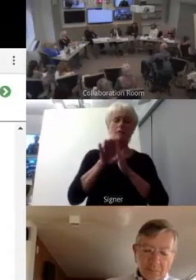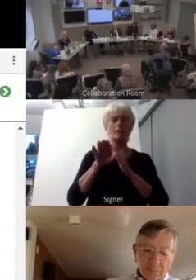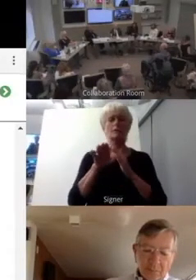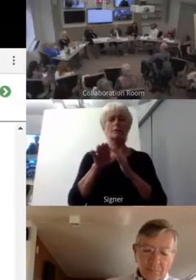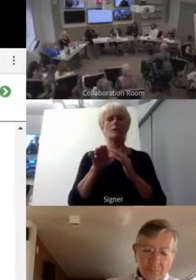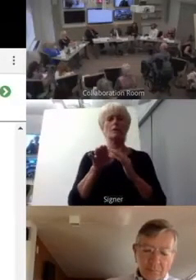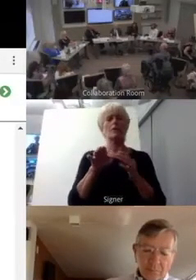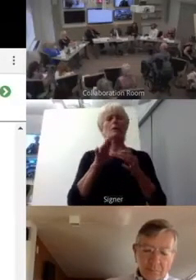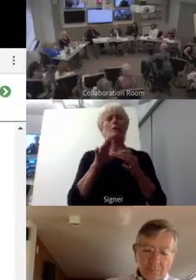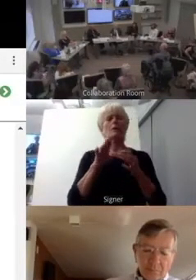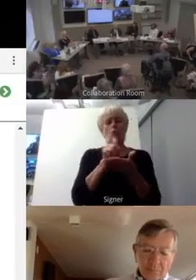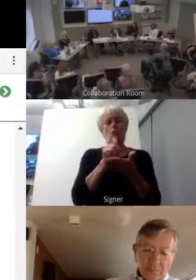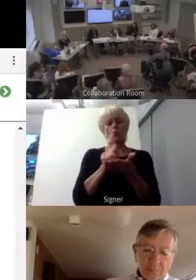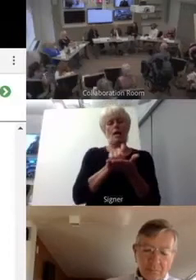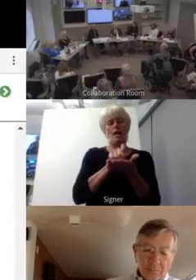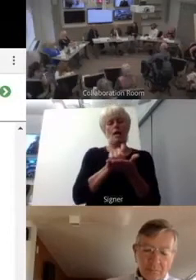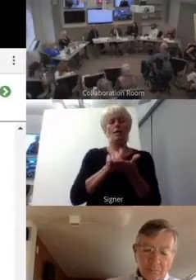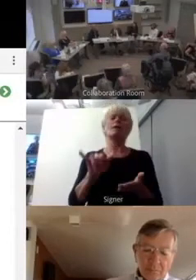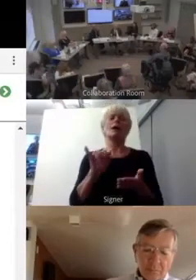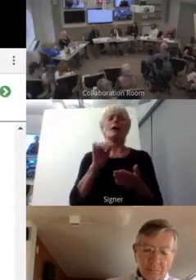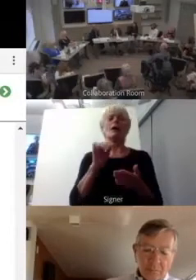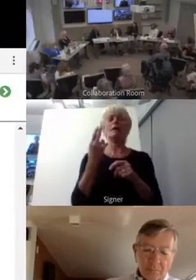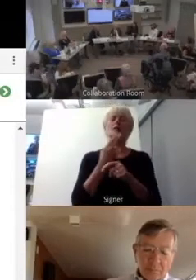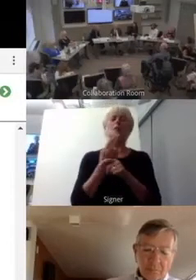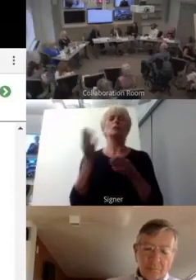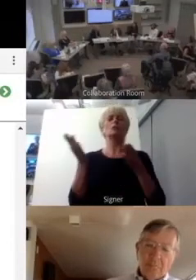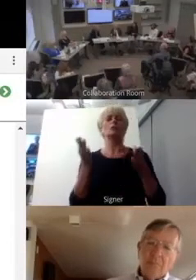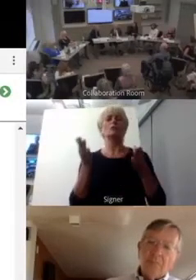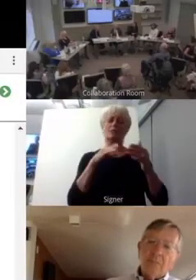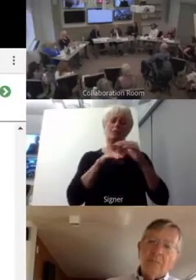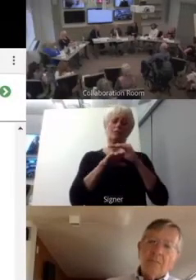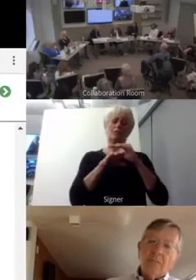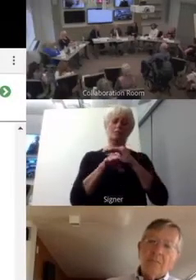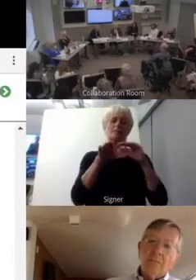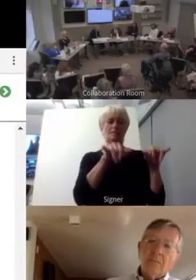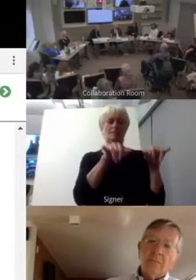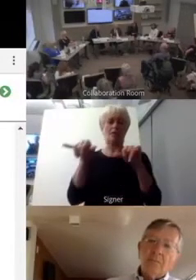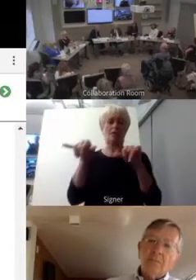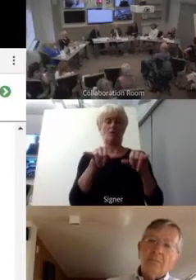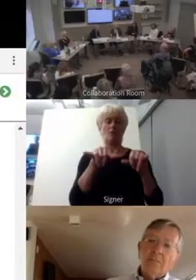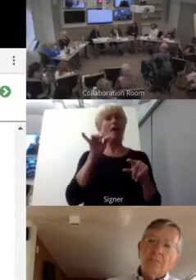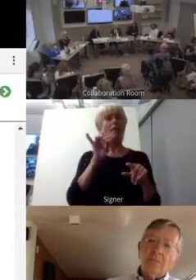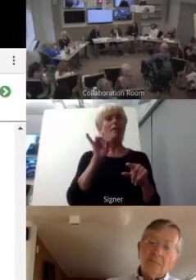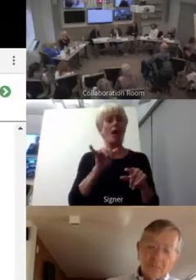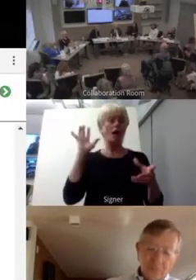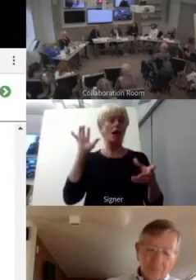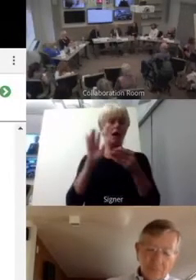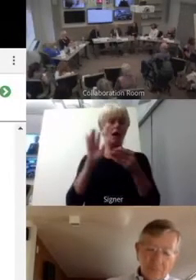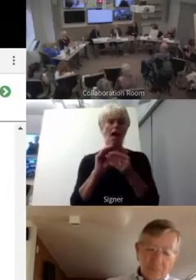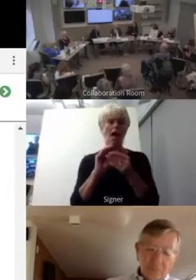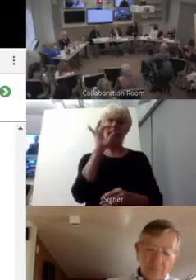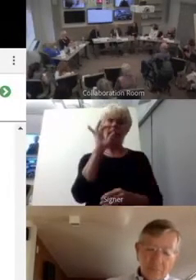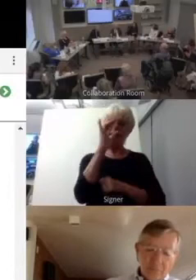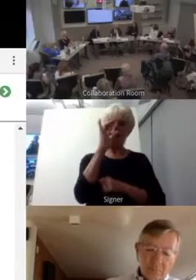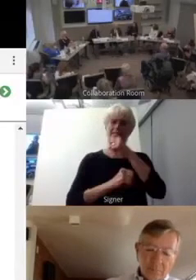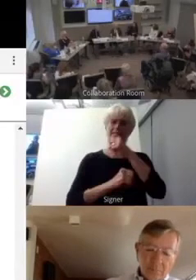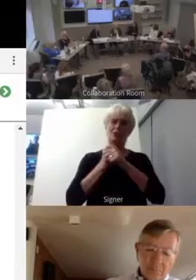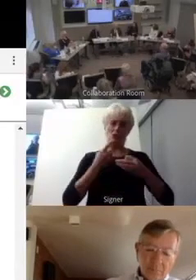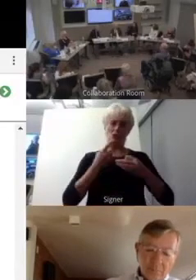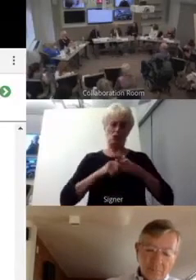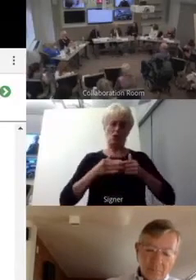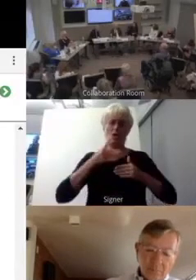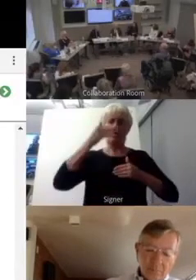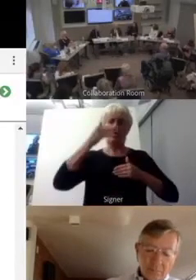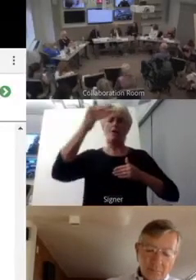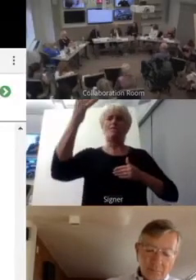service accessibility, and it took about 8 years from beginning to end. So what I want you to do is first tell